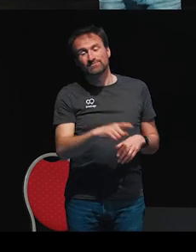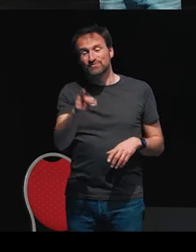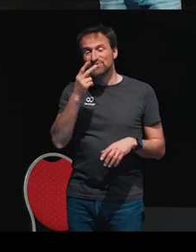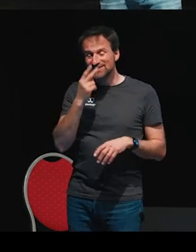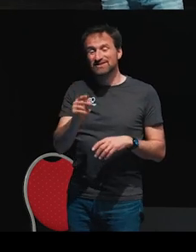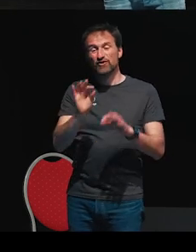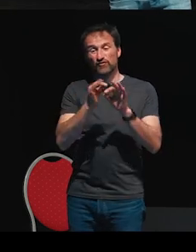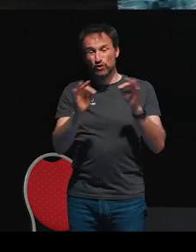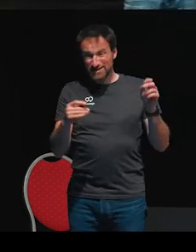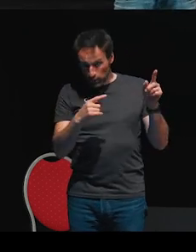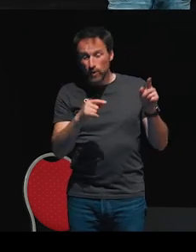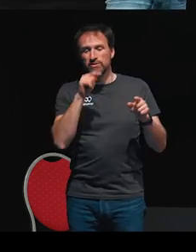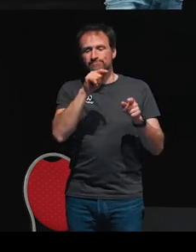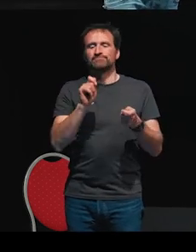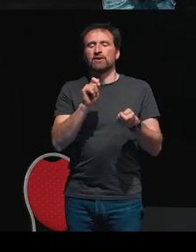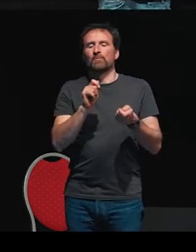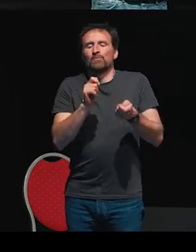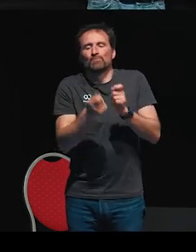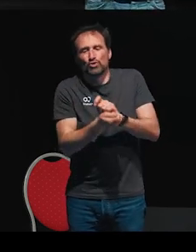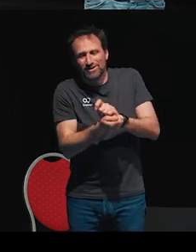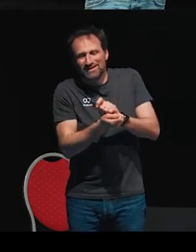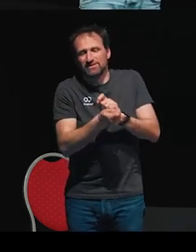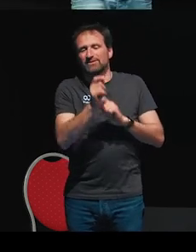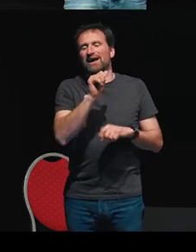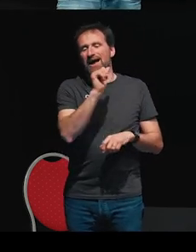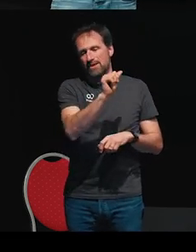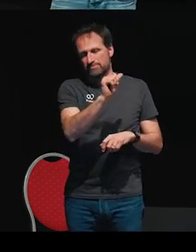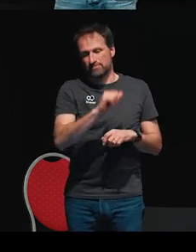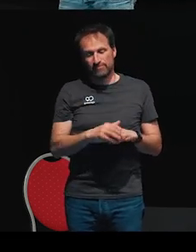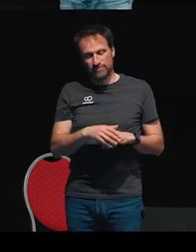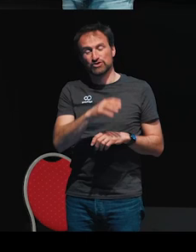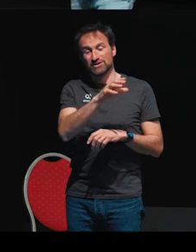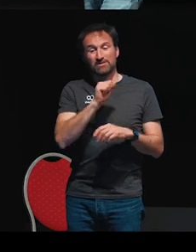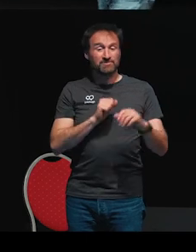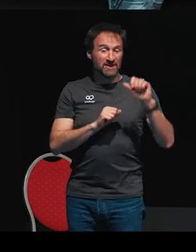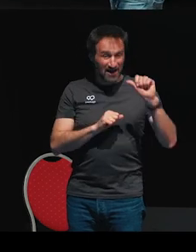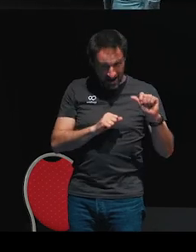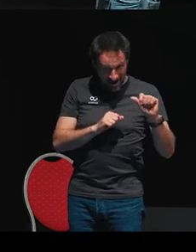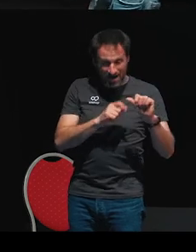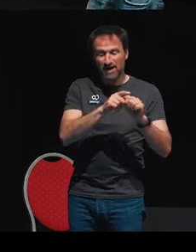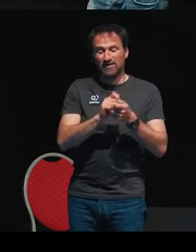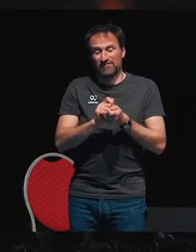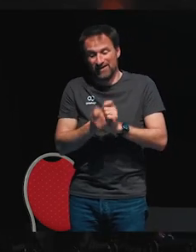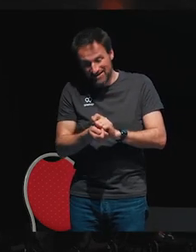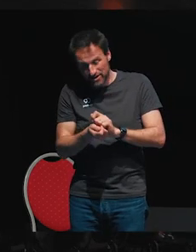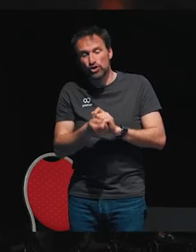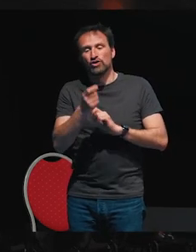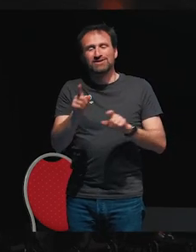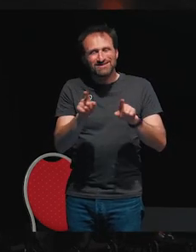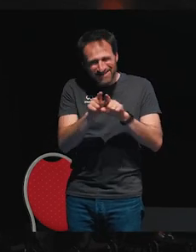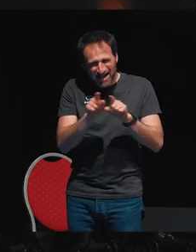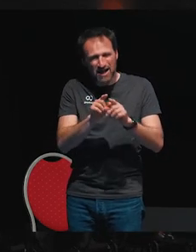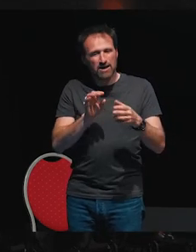this function that mutates A. So it takes A and then it mutates it and returns the same reference. Compared to